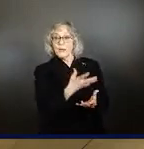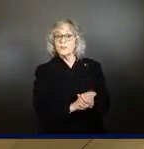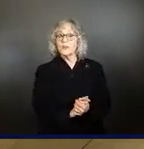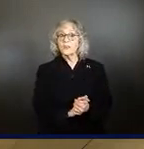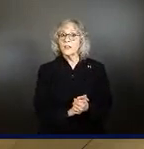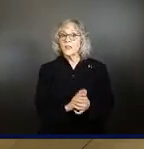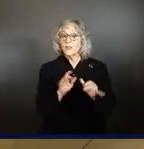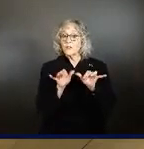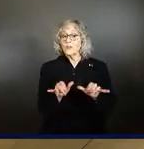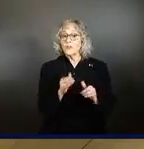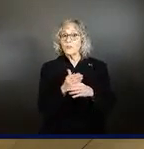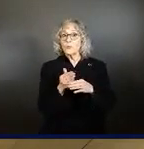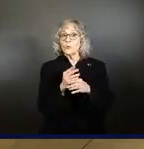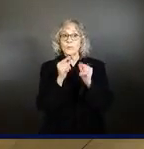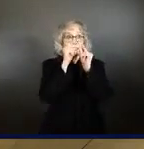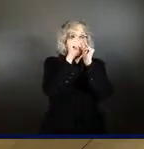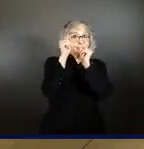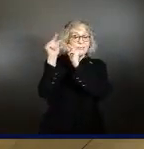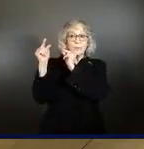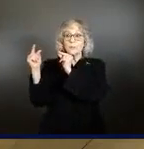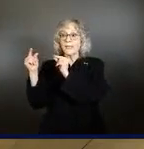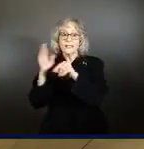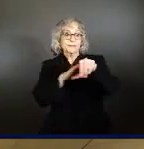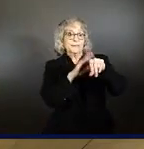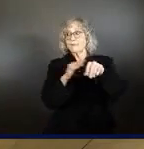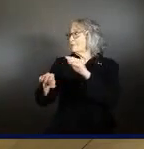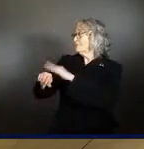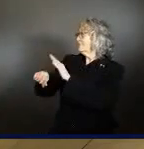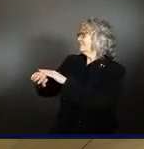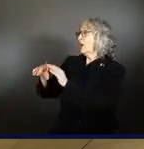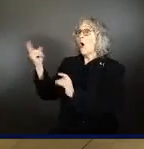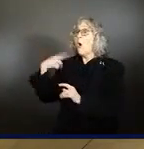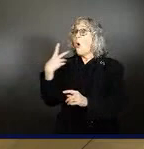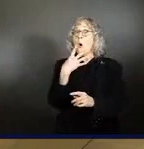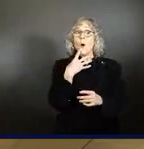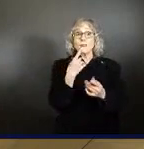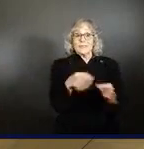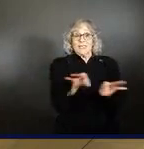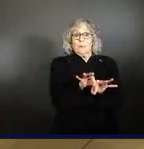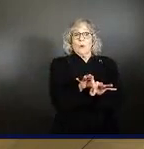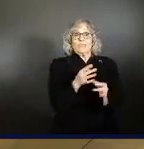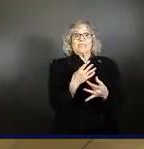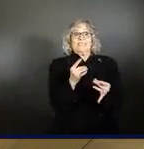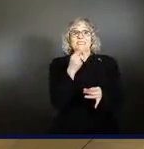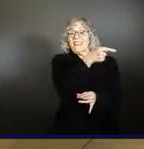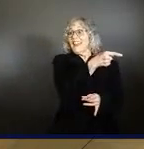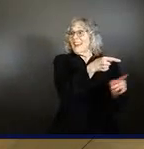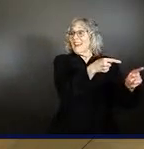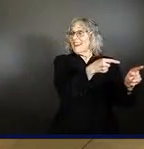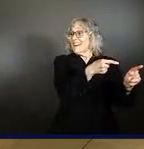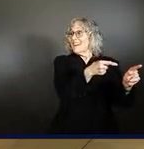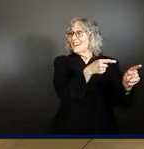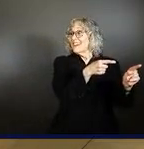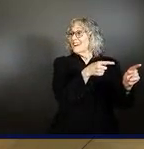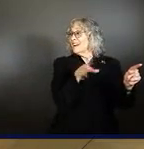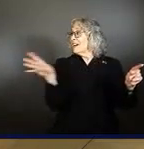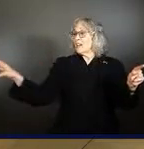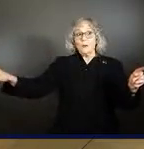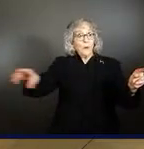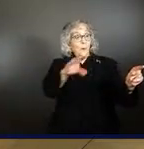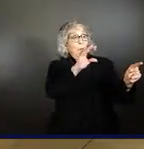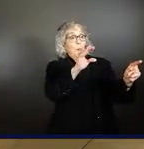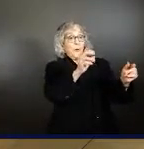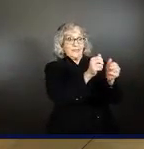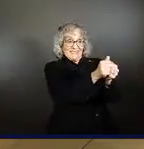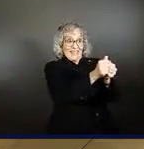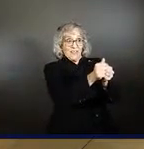system between telescopes where they can alert each other to say, there's something really important and timely going on in the universe. Let's look at it